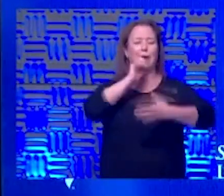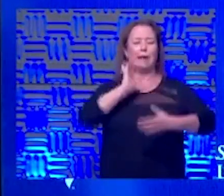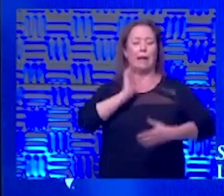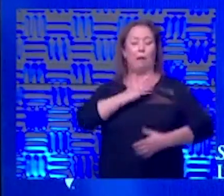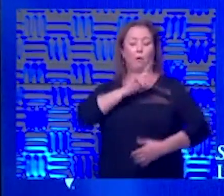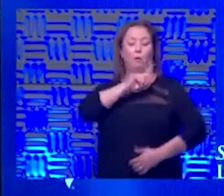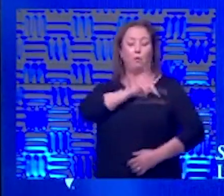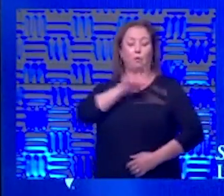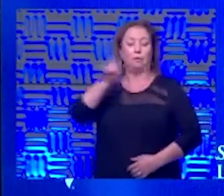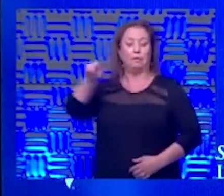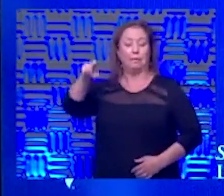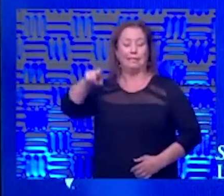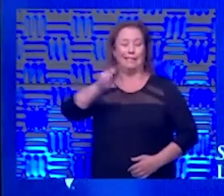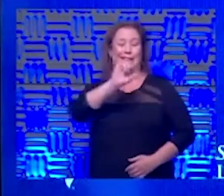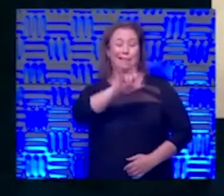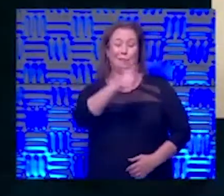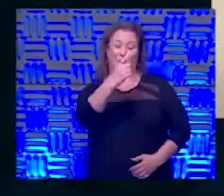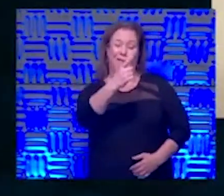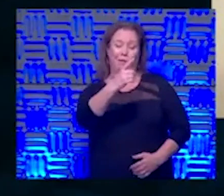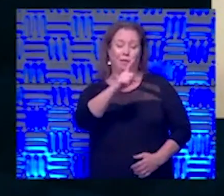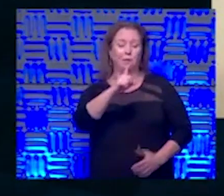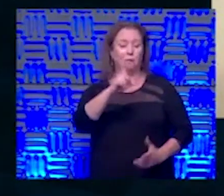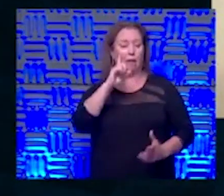of them. Danielle?